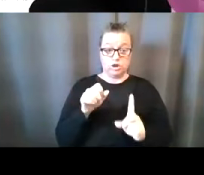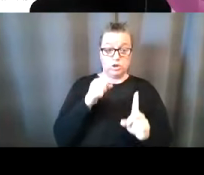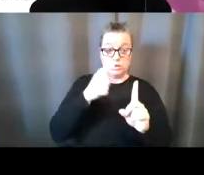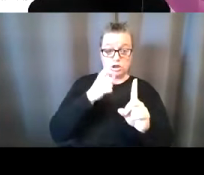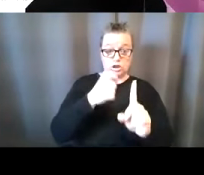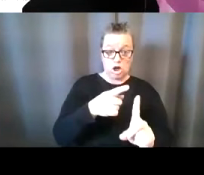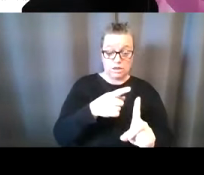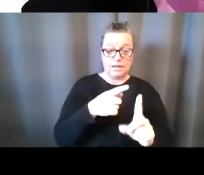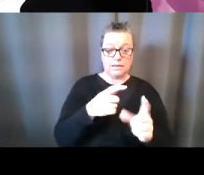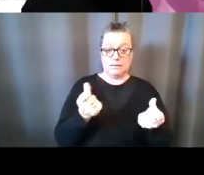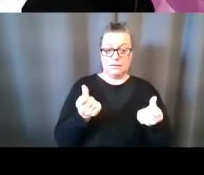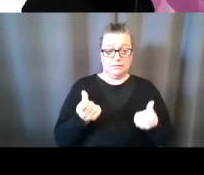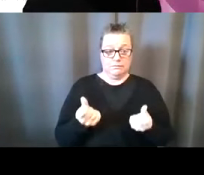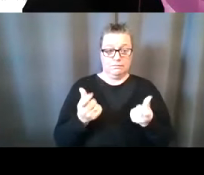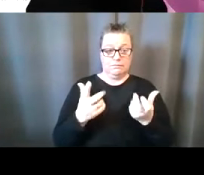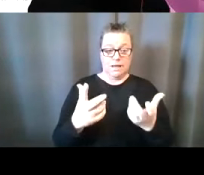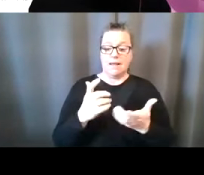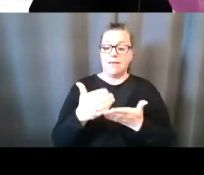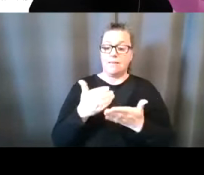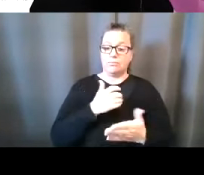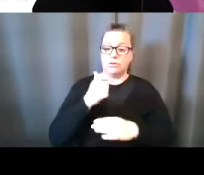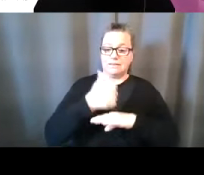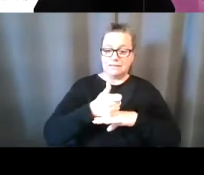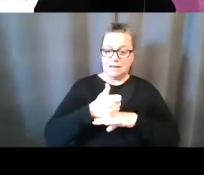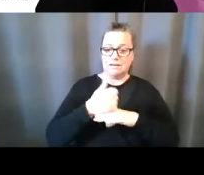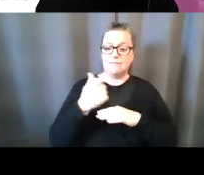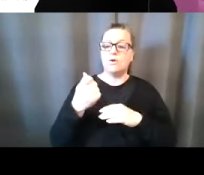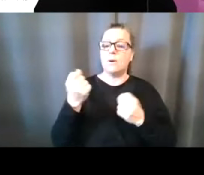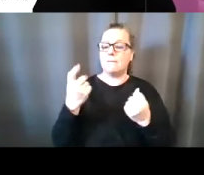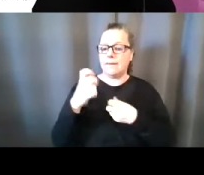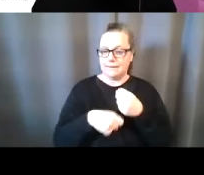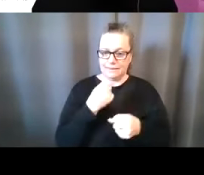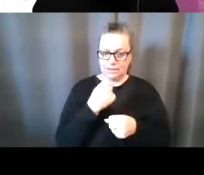like a menu that's been preset and in place for years.